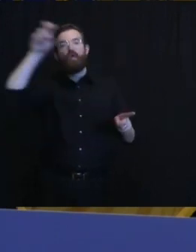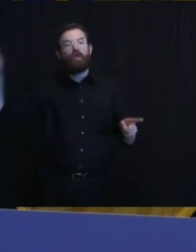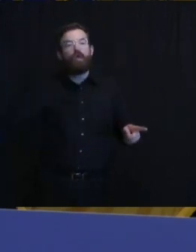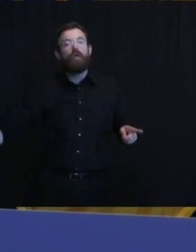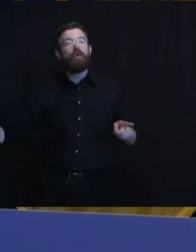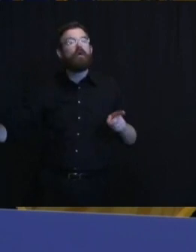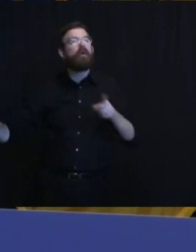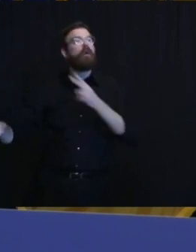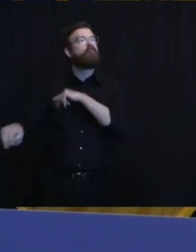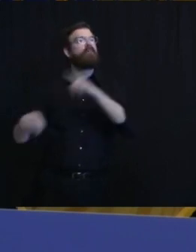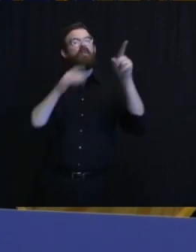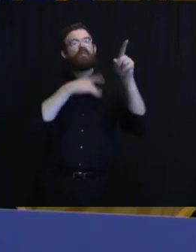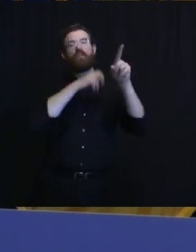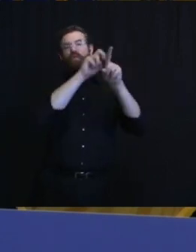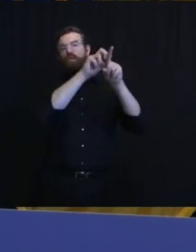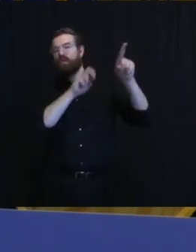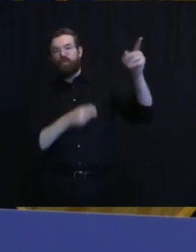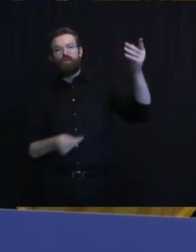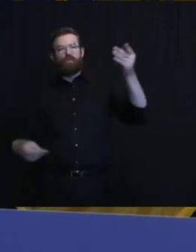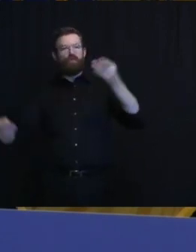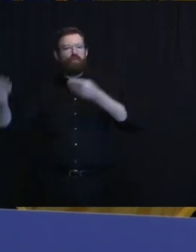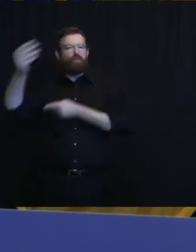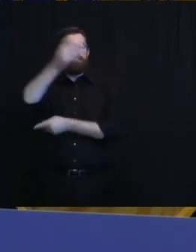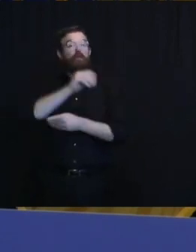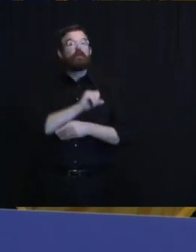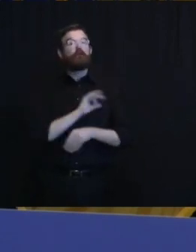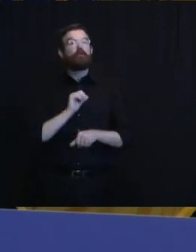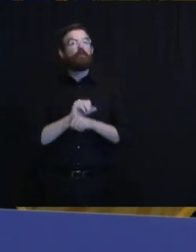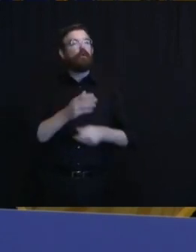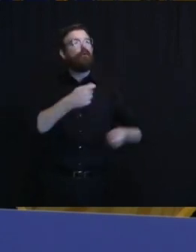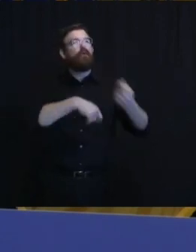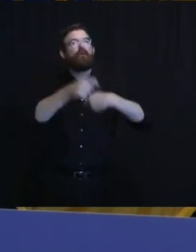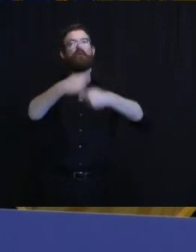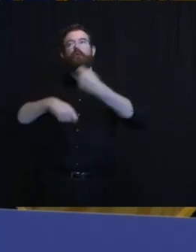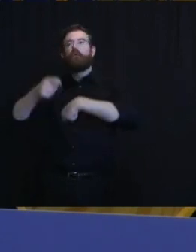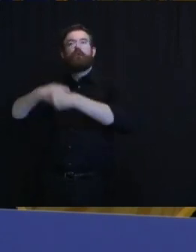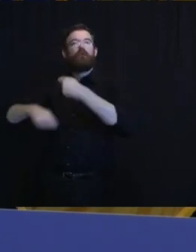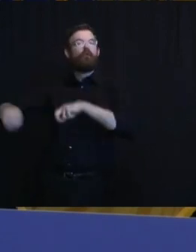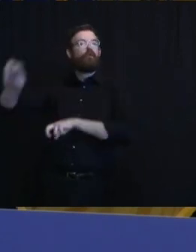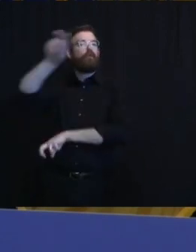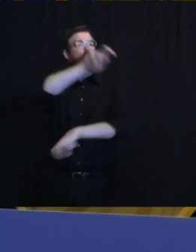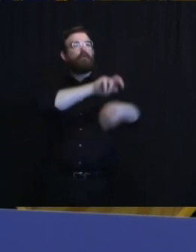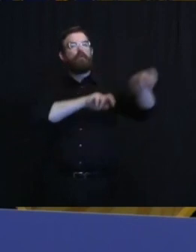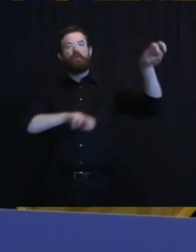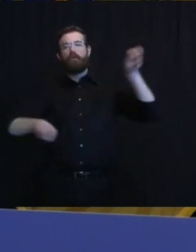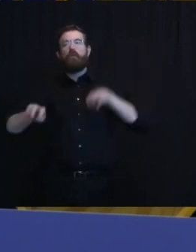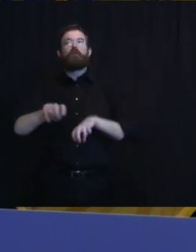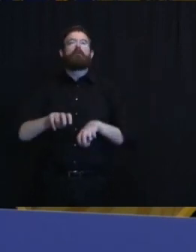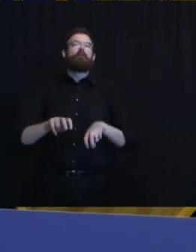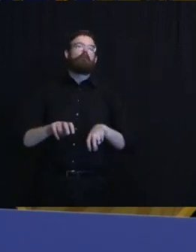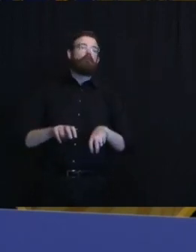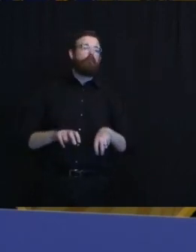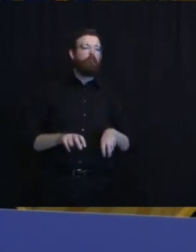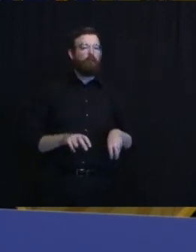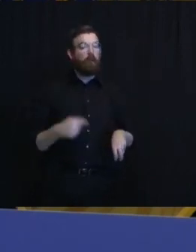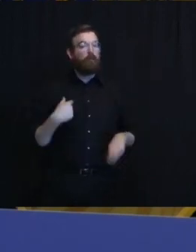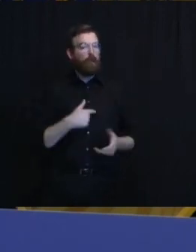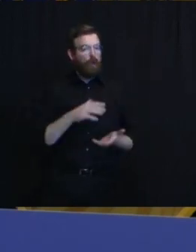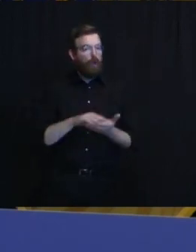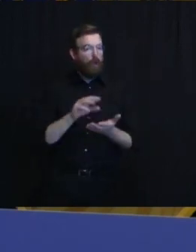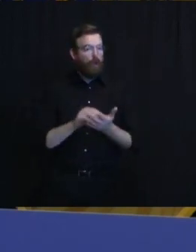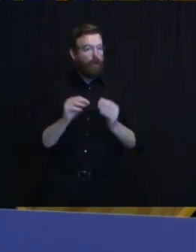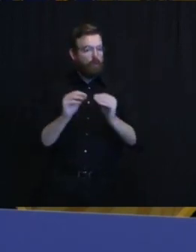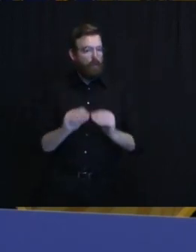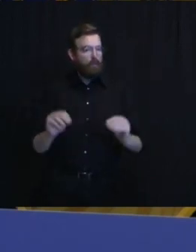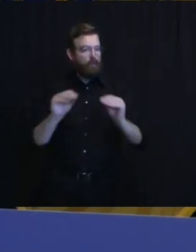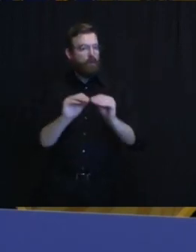as we start to learn more and more about the concept of whether individuals have some sort of immunity, it still